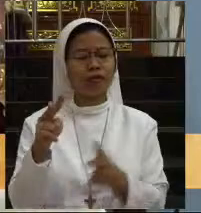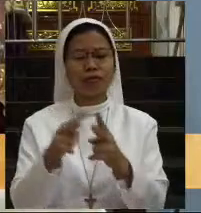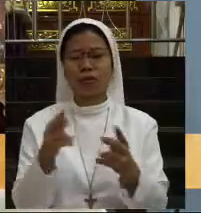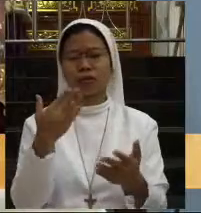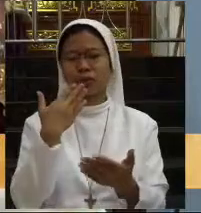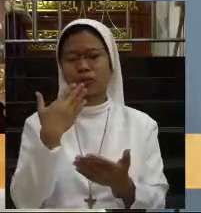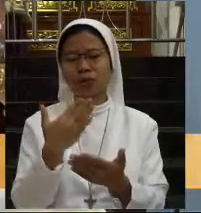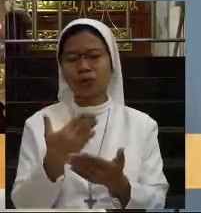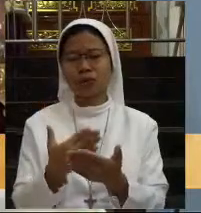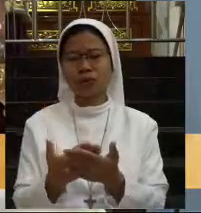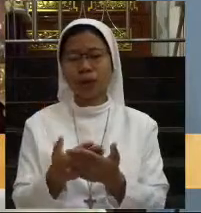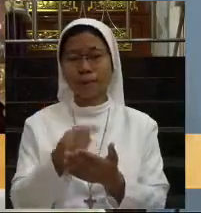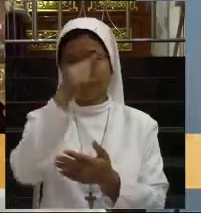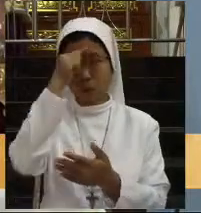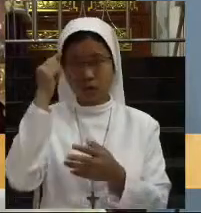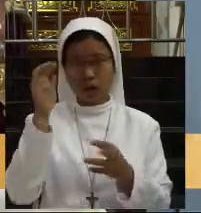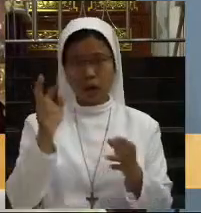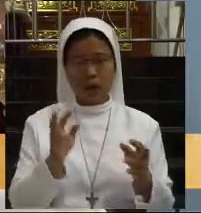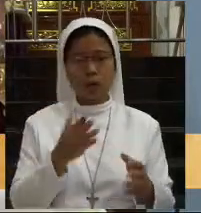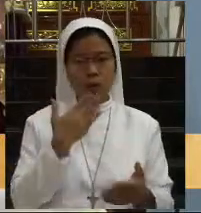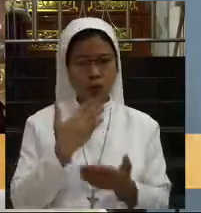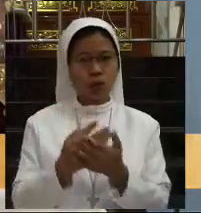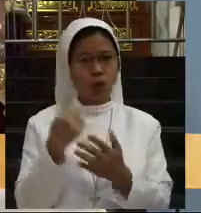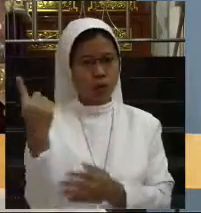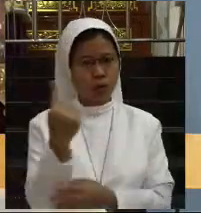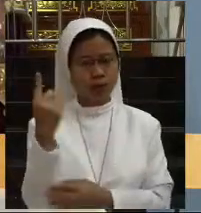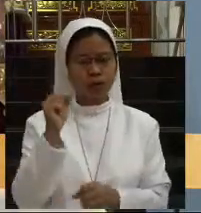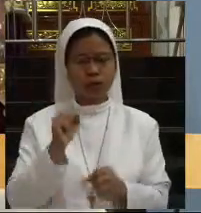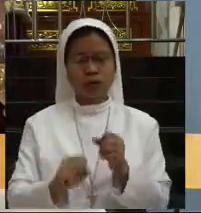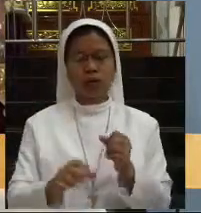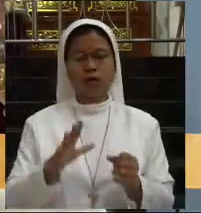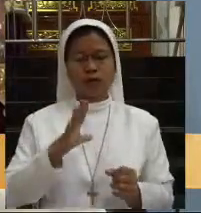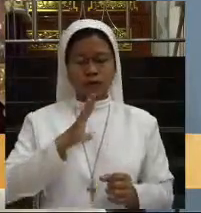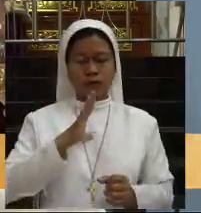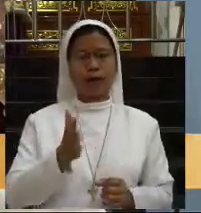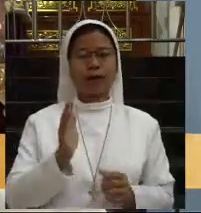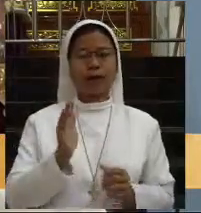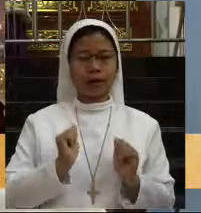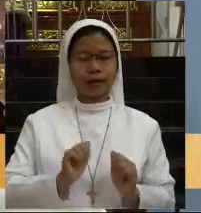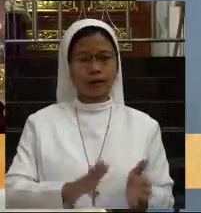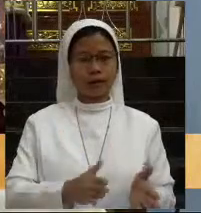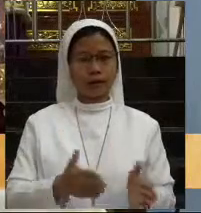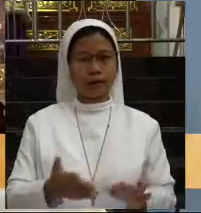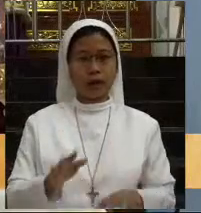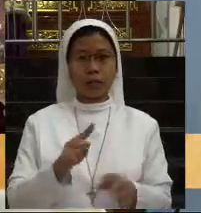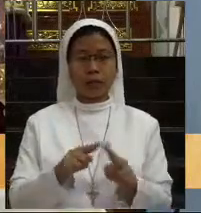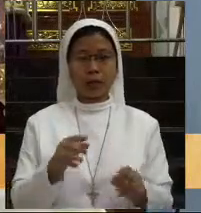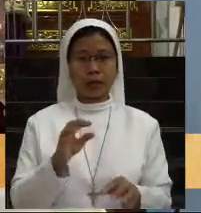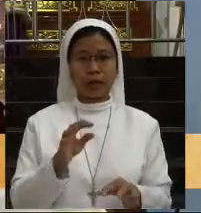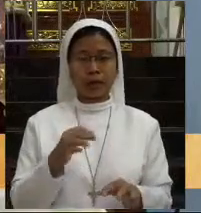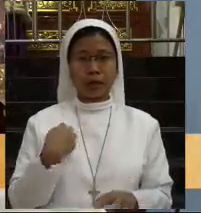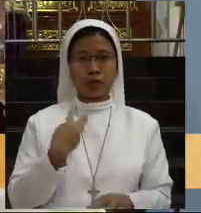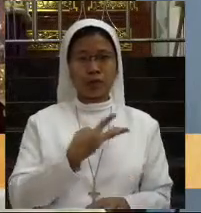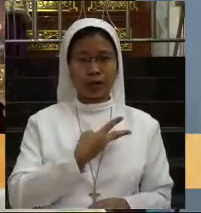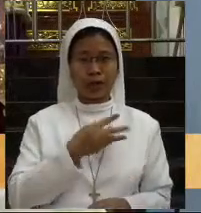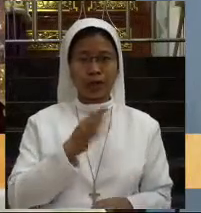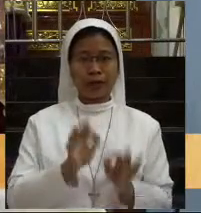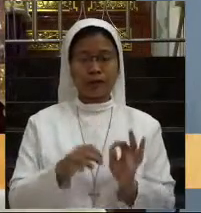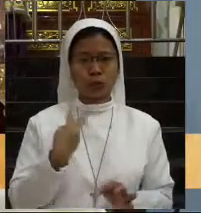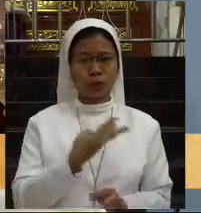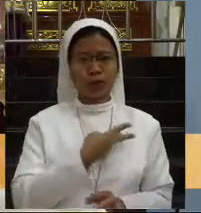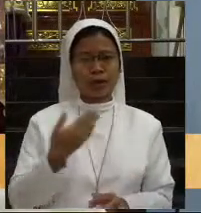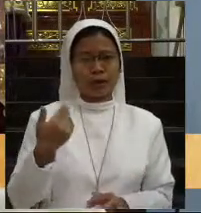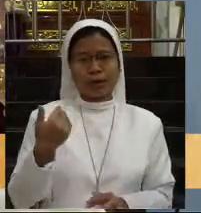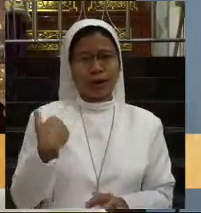us, we have been living a non-ideal Christian life. Once the Lord has come to our life,